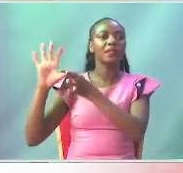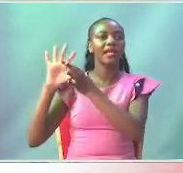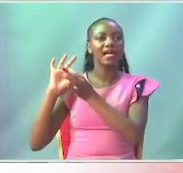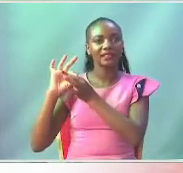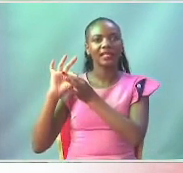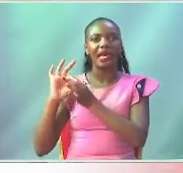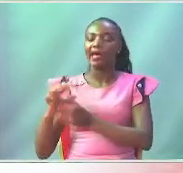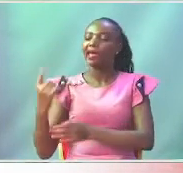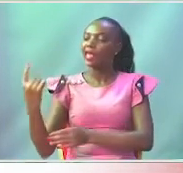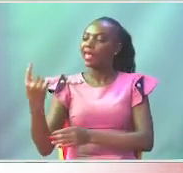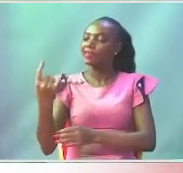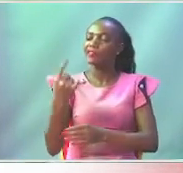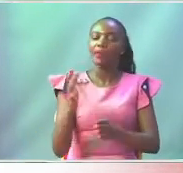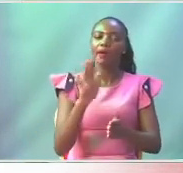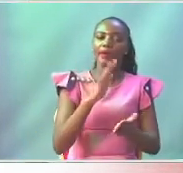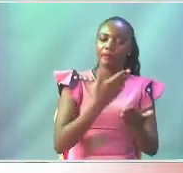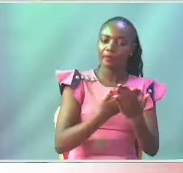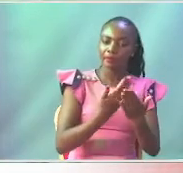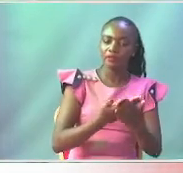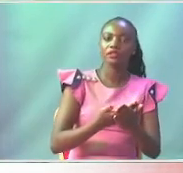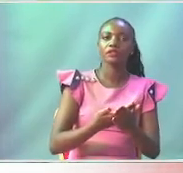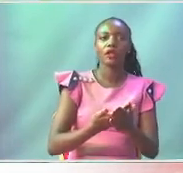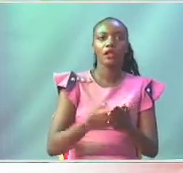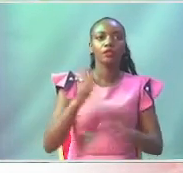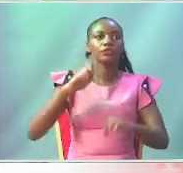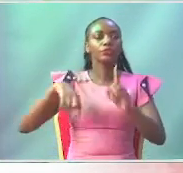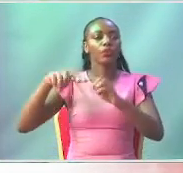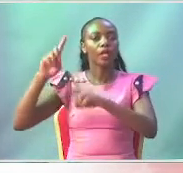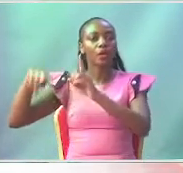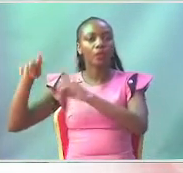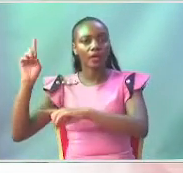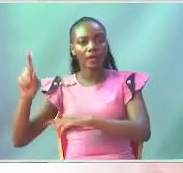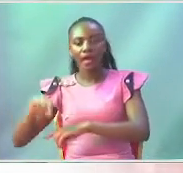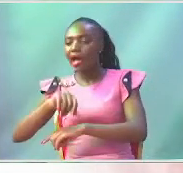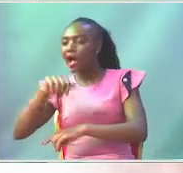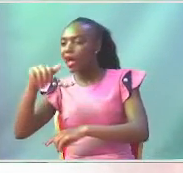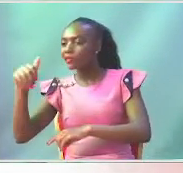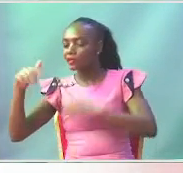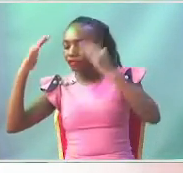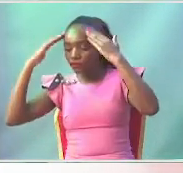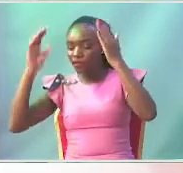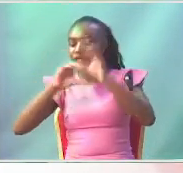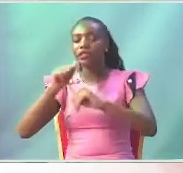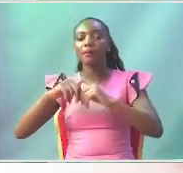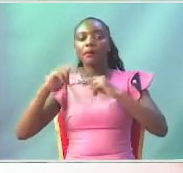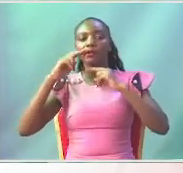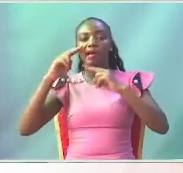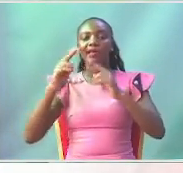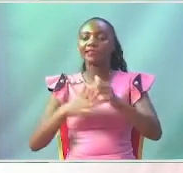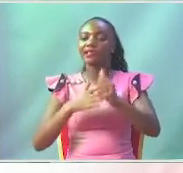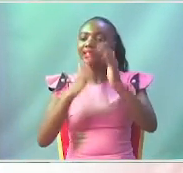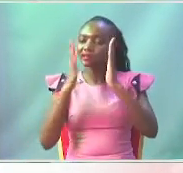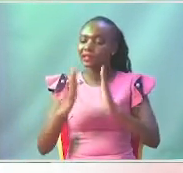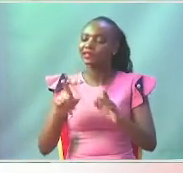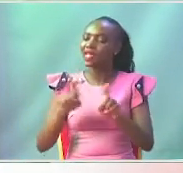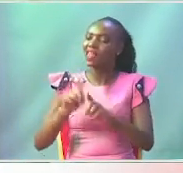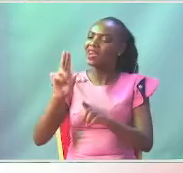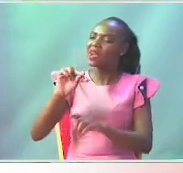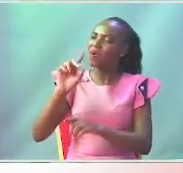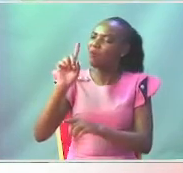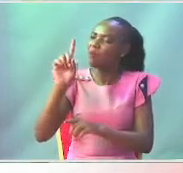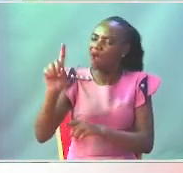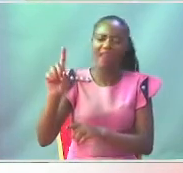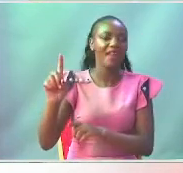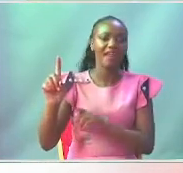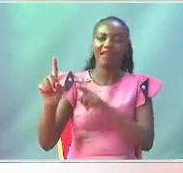Everyone is looking to be in the winning team. Others are being lured by the highest bidders, and none of them seem to